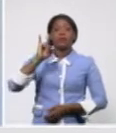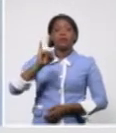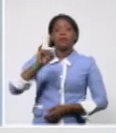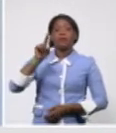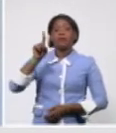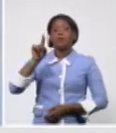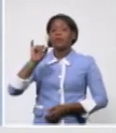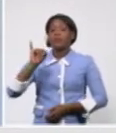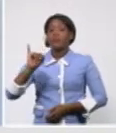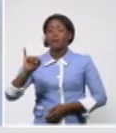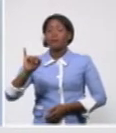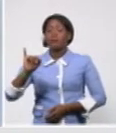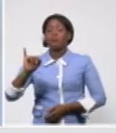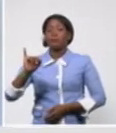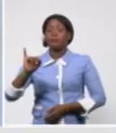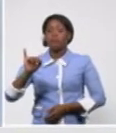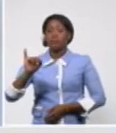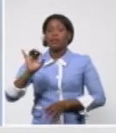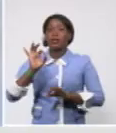616, or